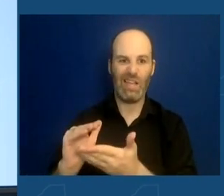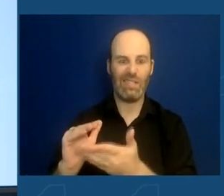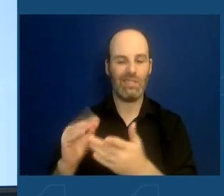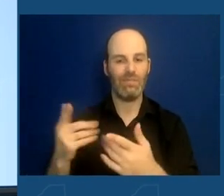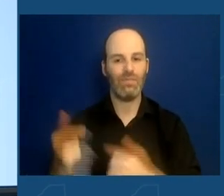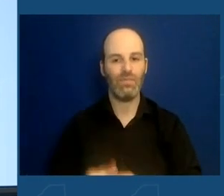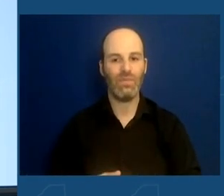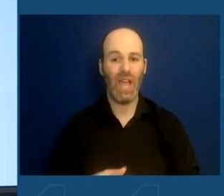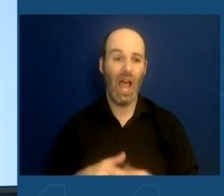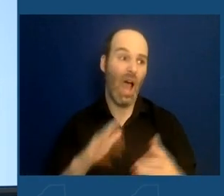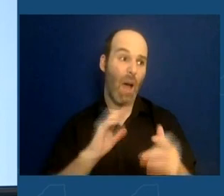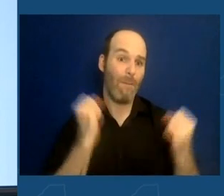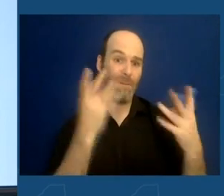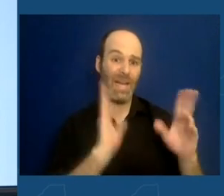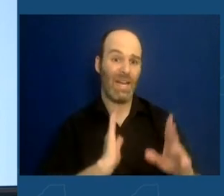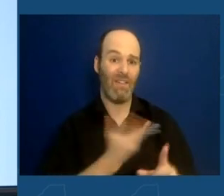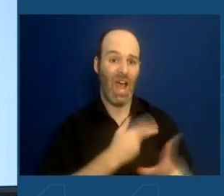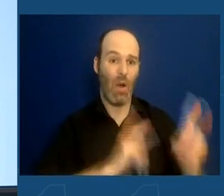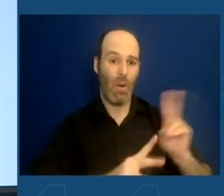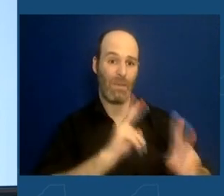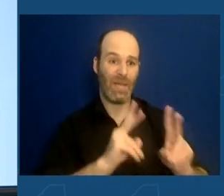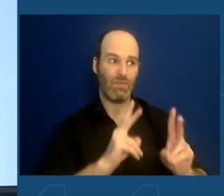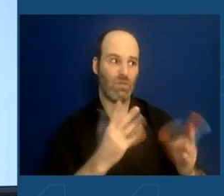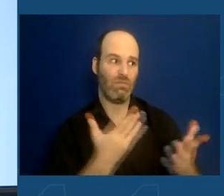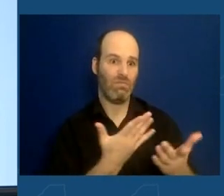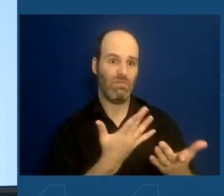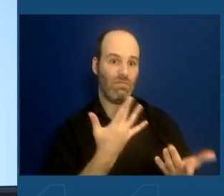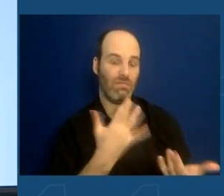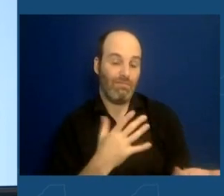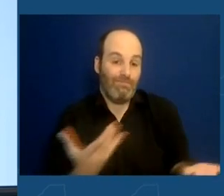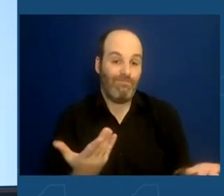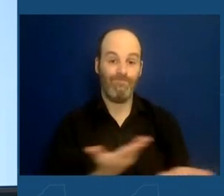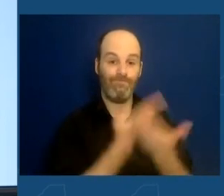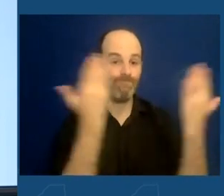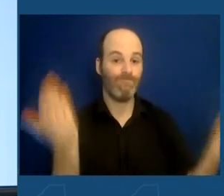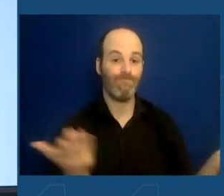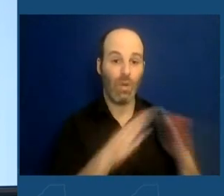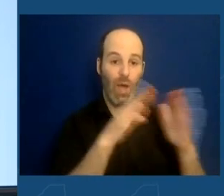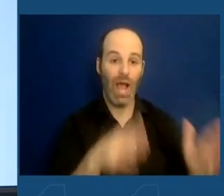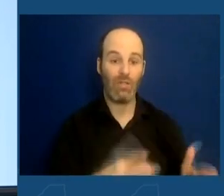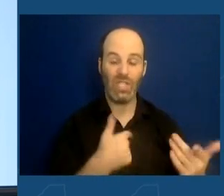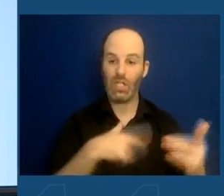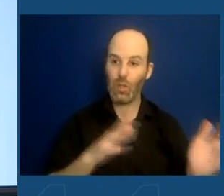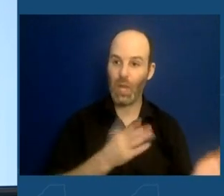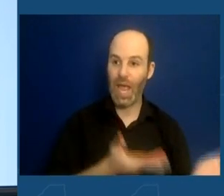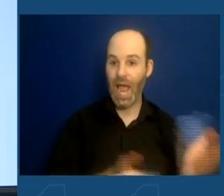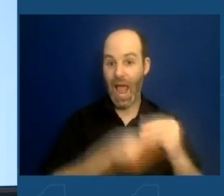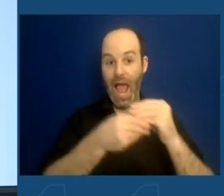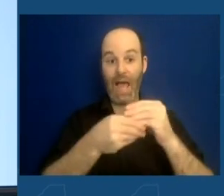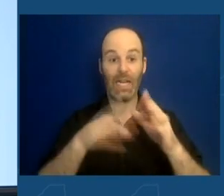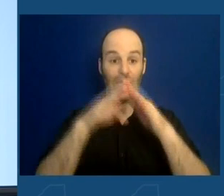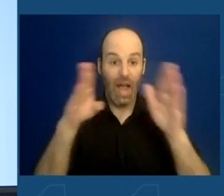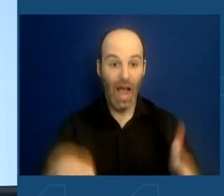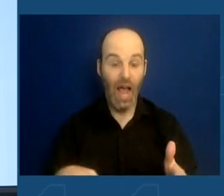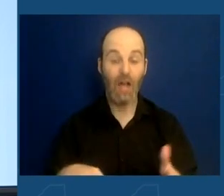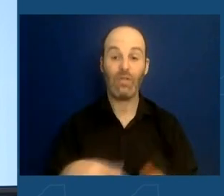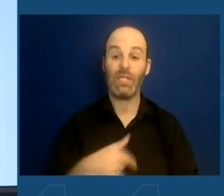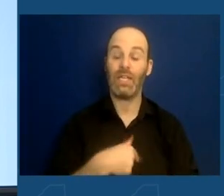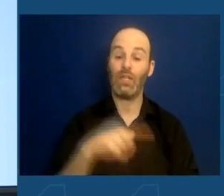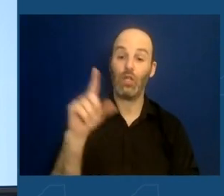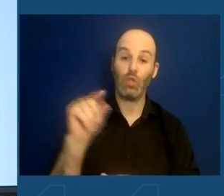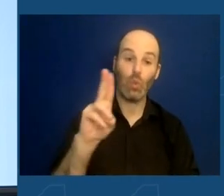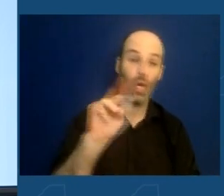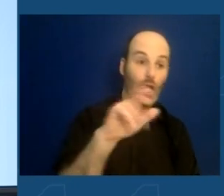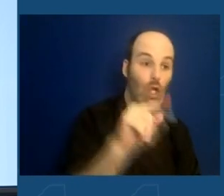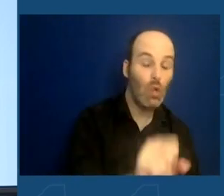population out in the dark. So we had to bring about housing units. And we did. The Latatro building, 20 units. Riverwalk, 32 units